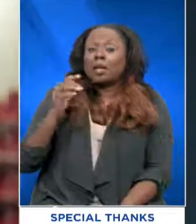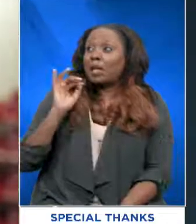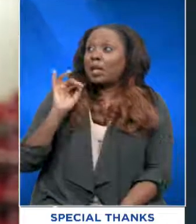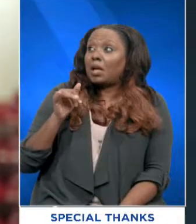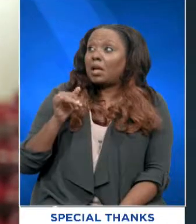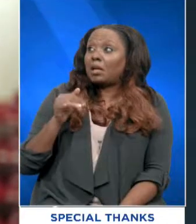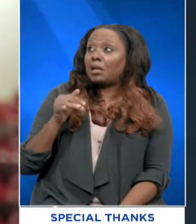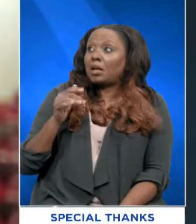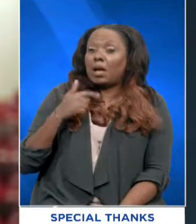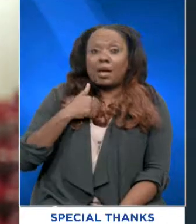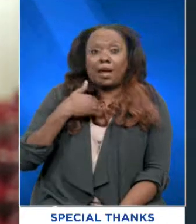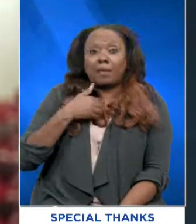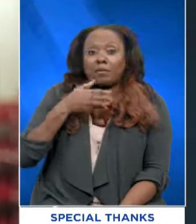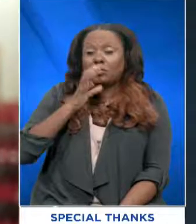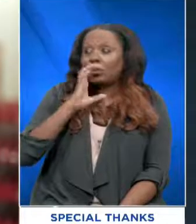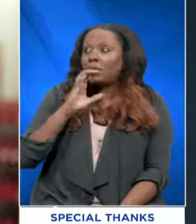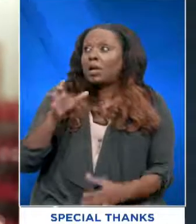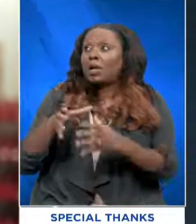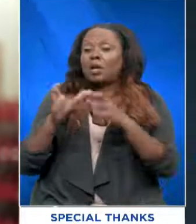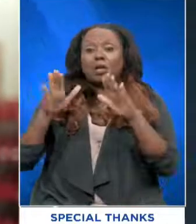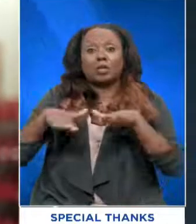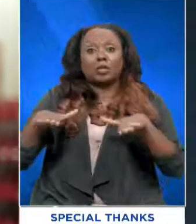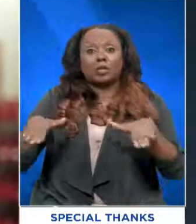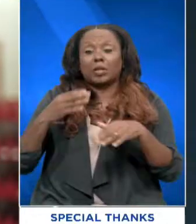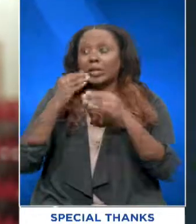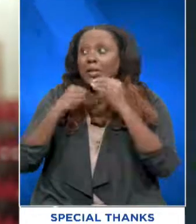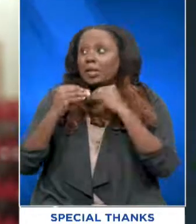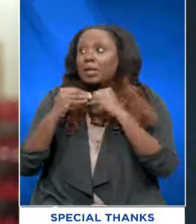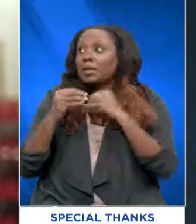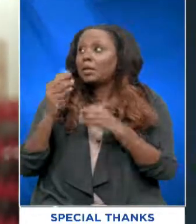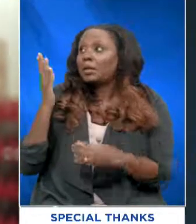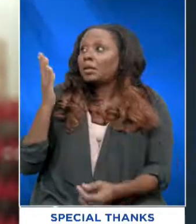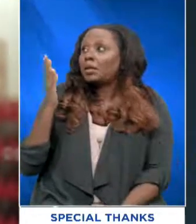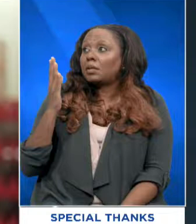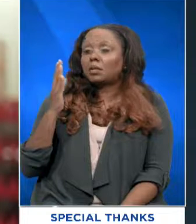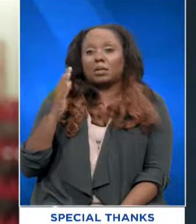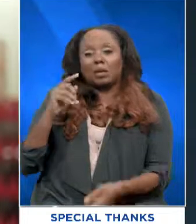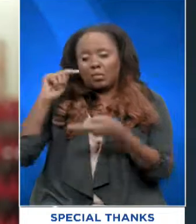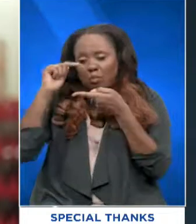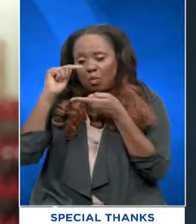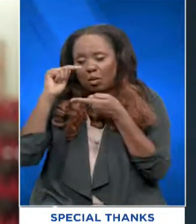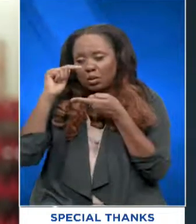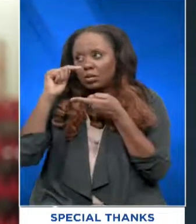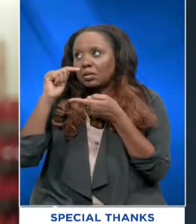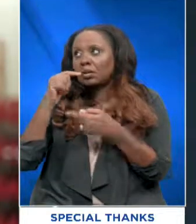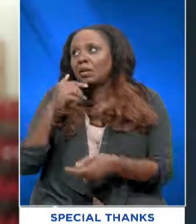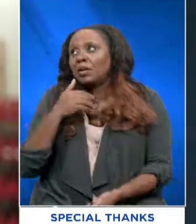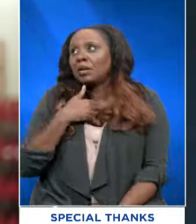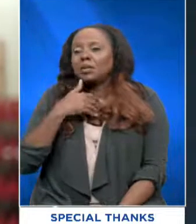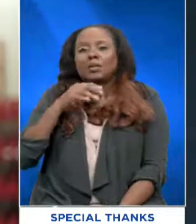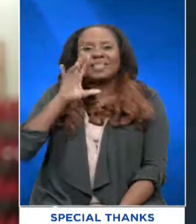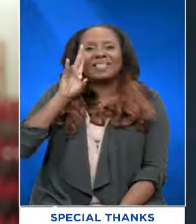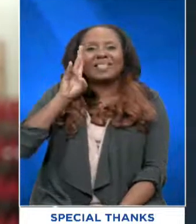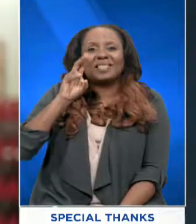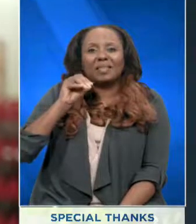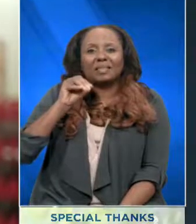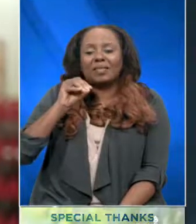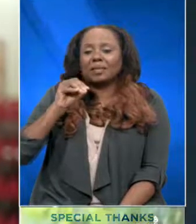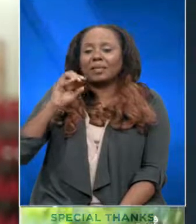of children usually choose, this little small bottle here, and this has about 70 calories in